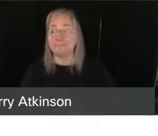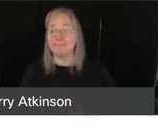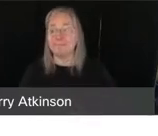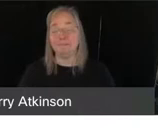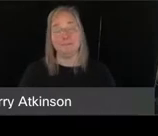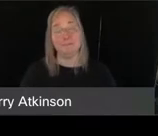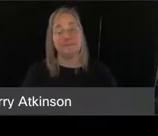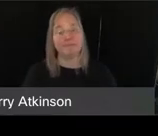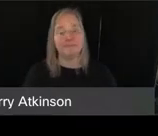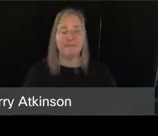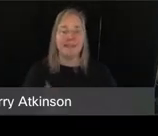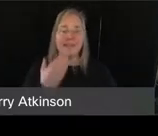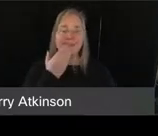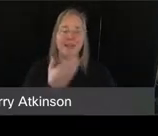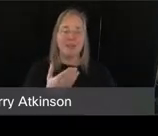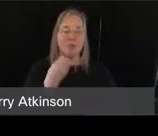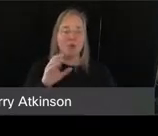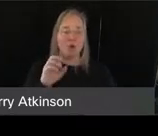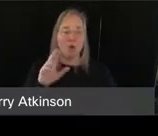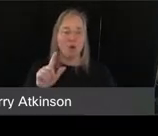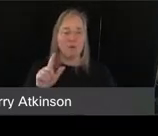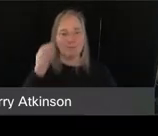Thank you, Carl.